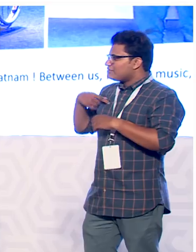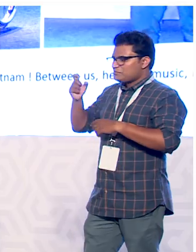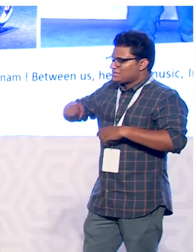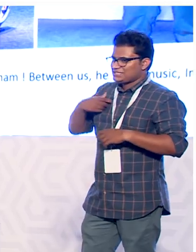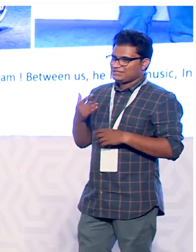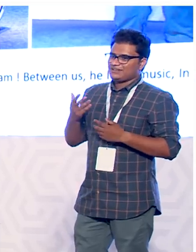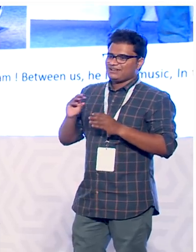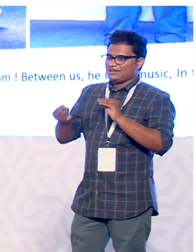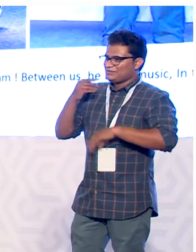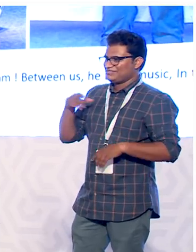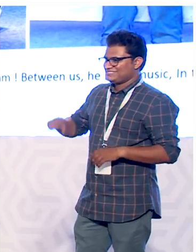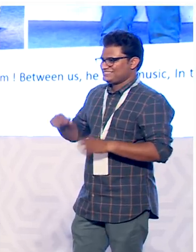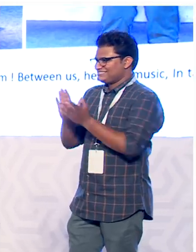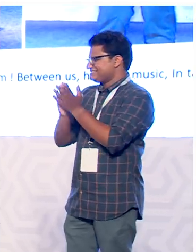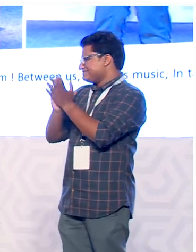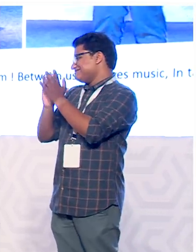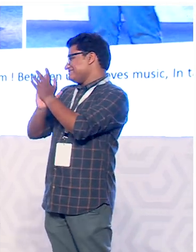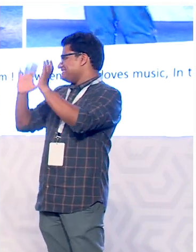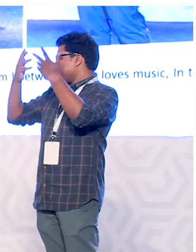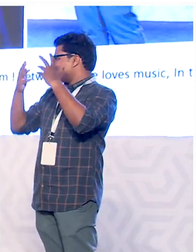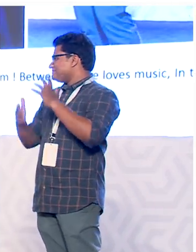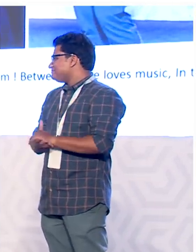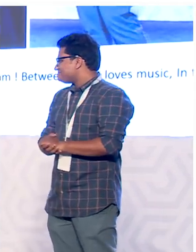and spelling. So,